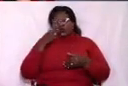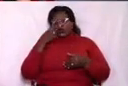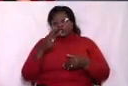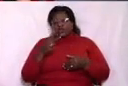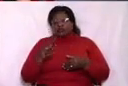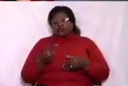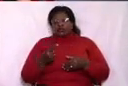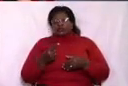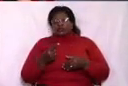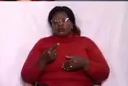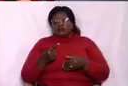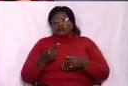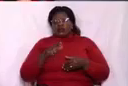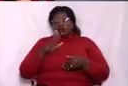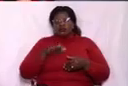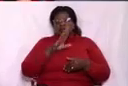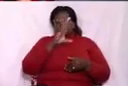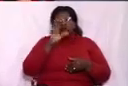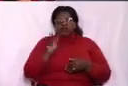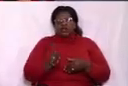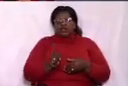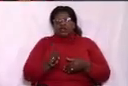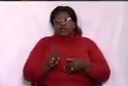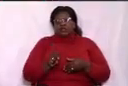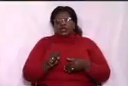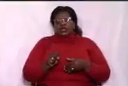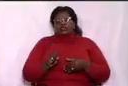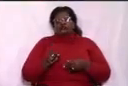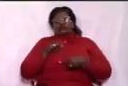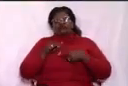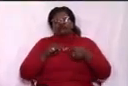South African retail chains?